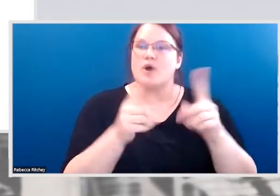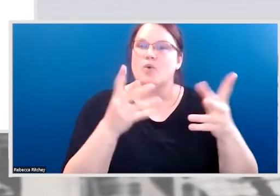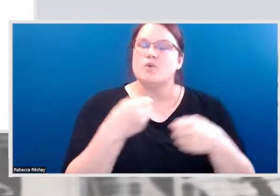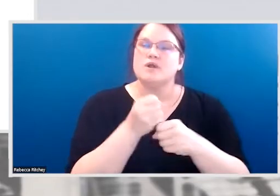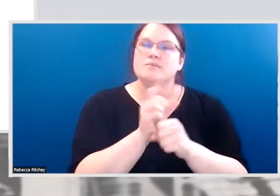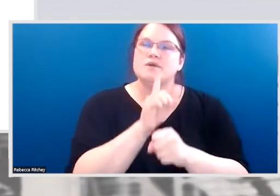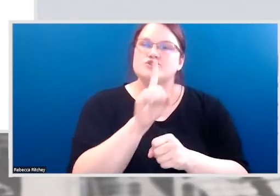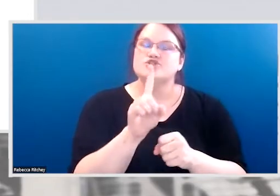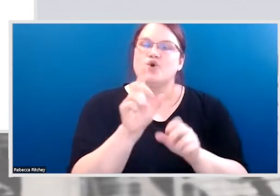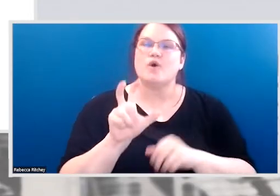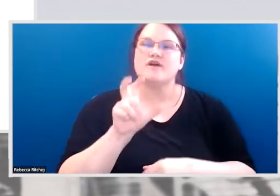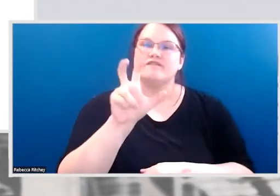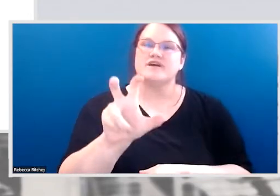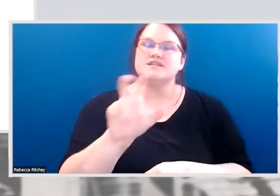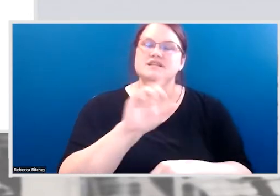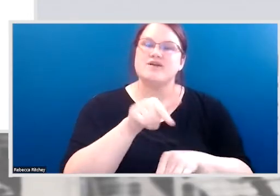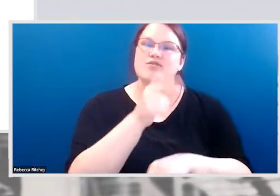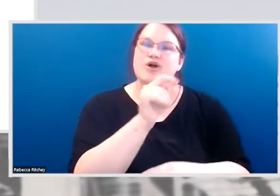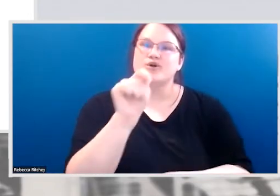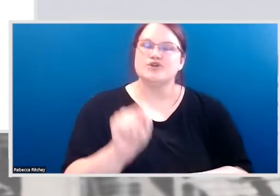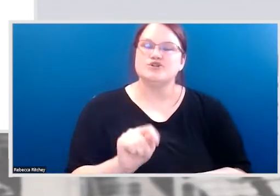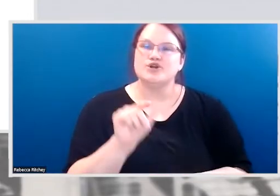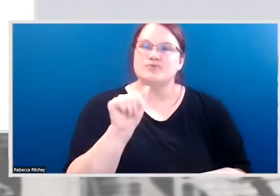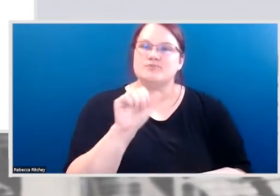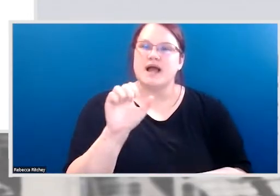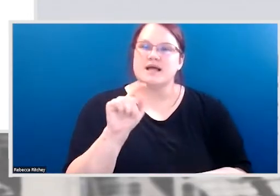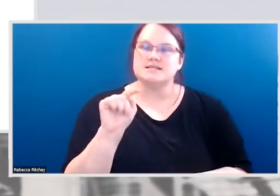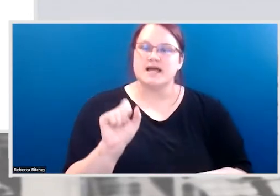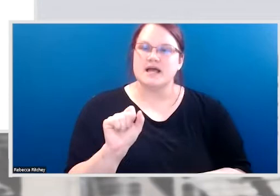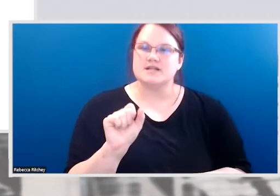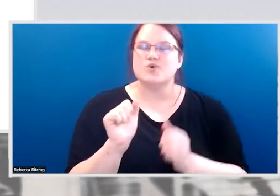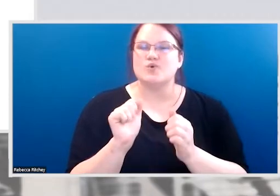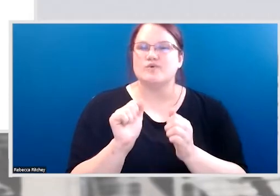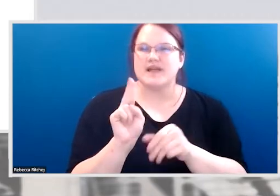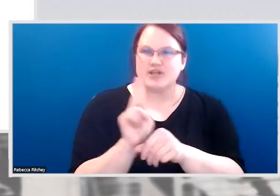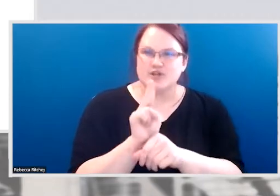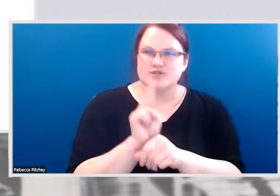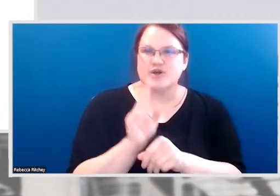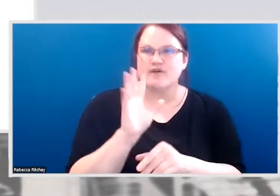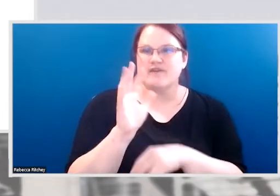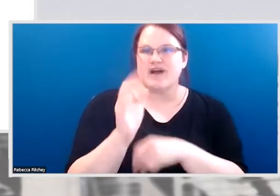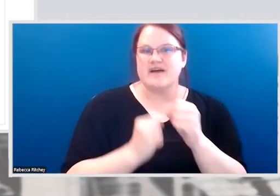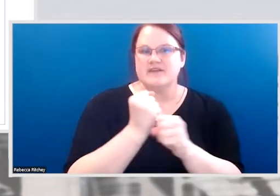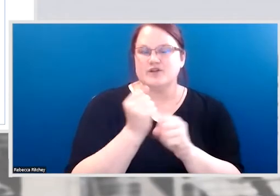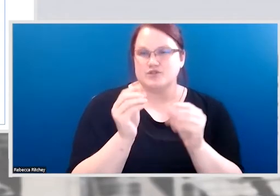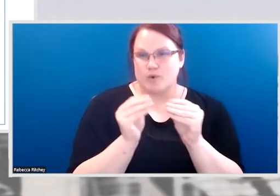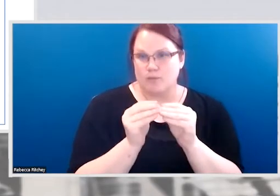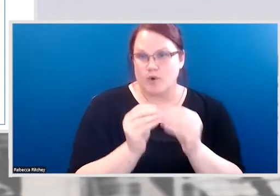investing in our longer term assets. So things usually with a useful life of 5 years or more.